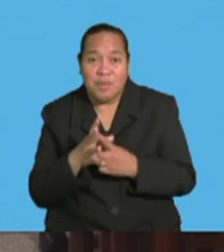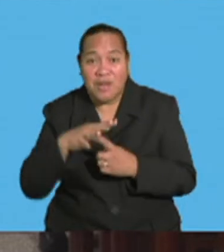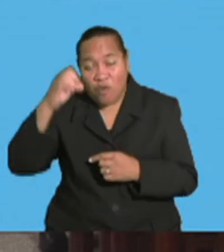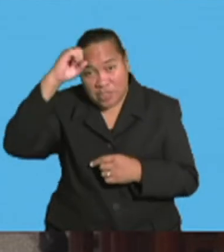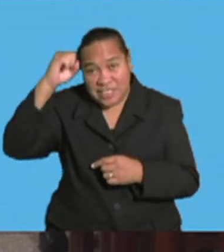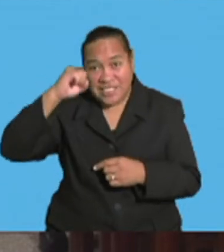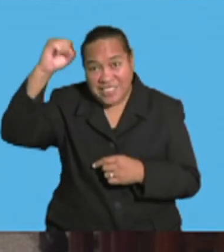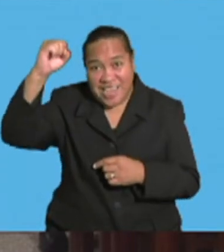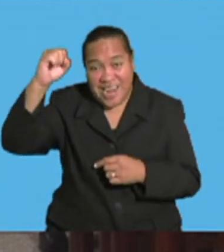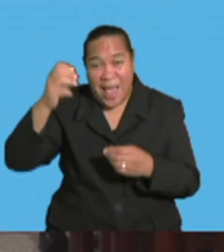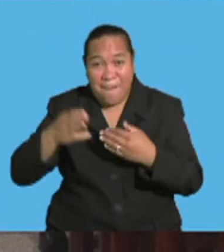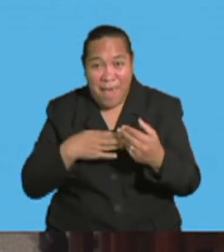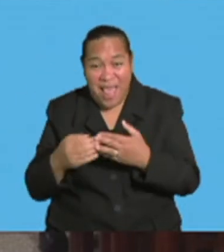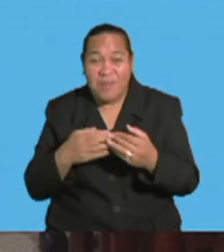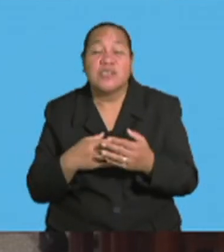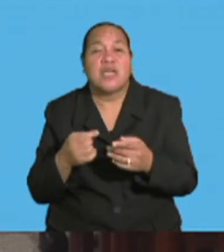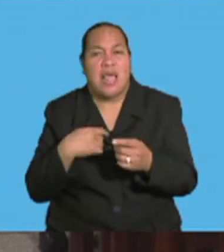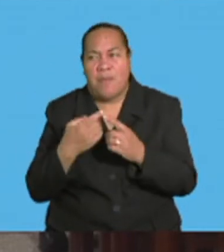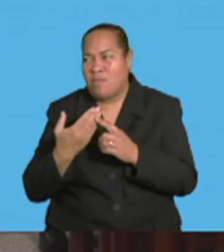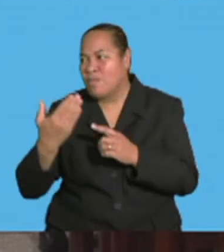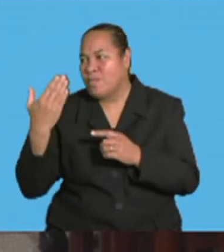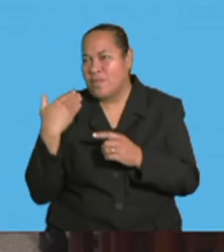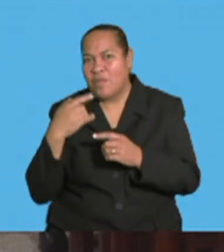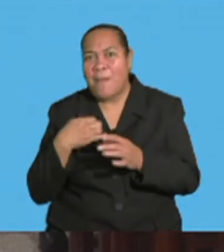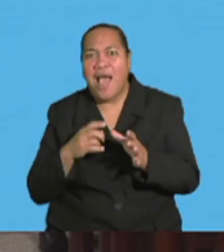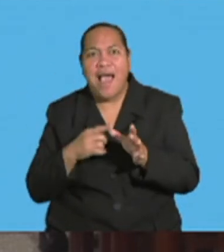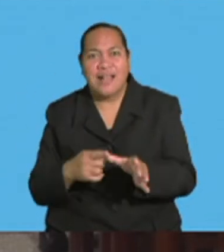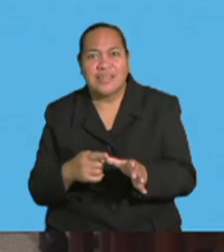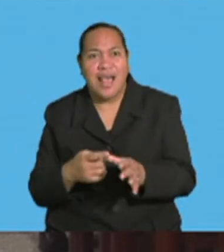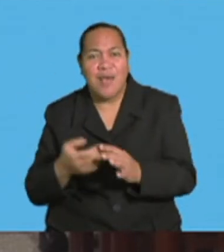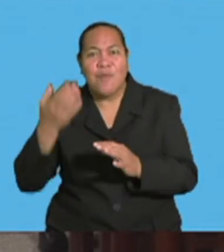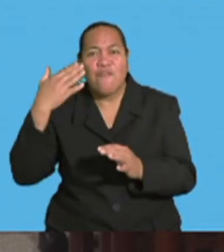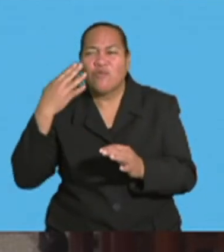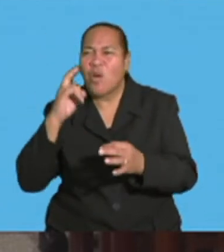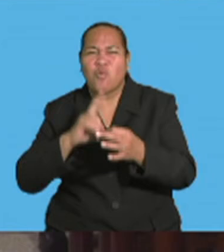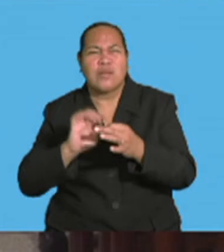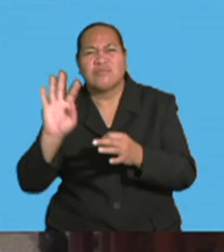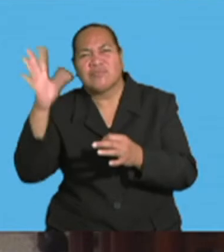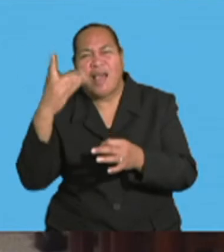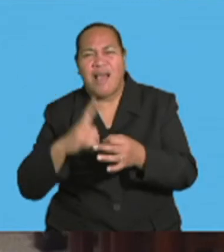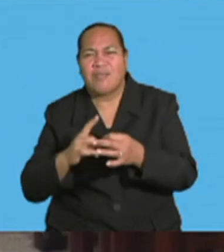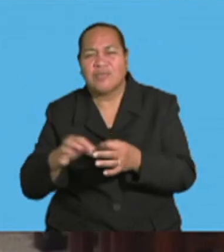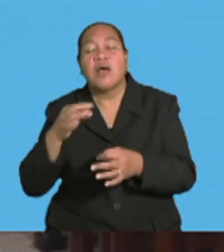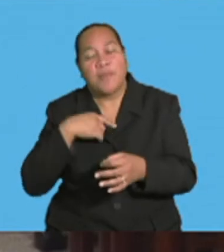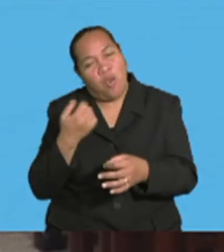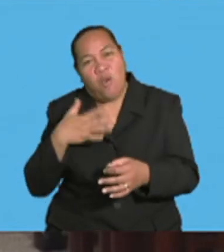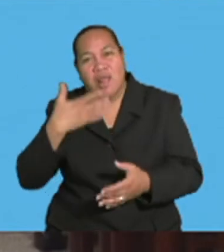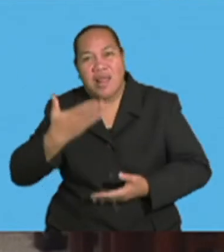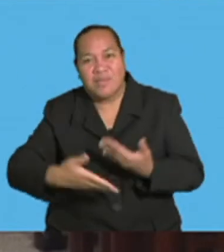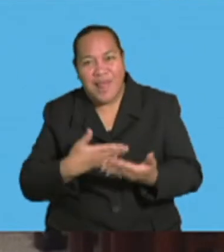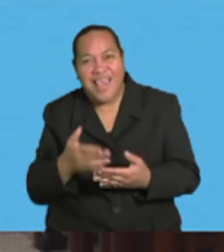management as well. And in one of my previous answers to a parliamentary question as well, I did discuss that